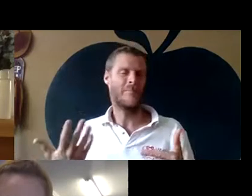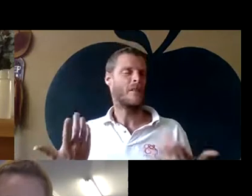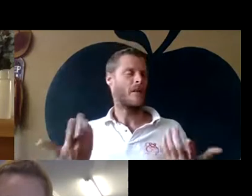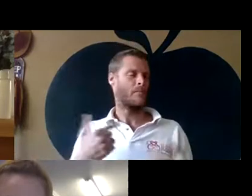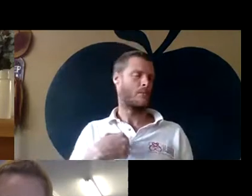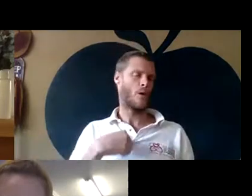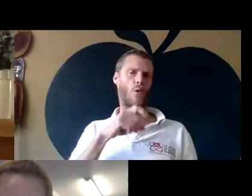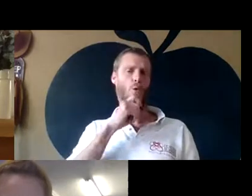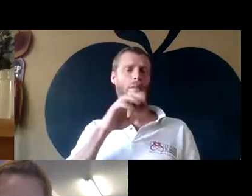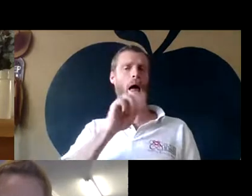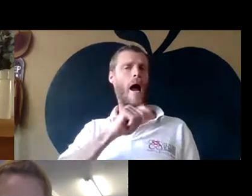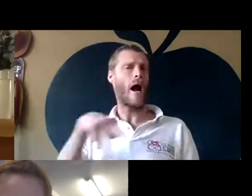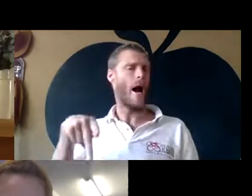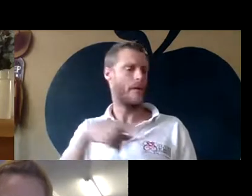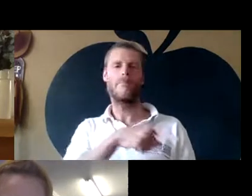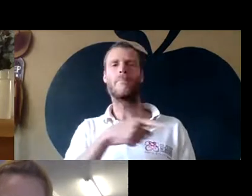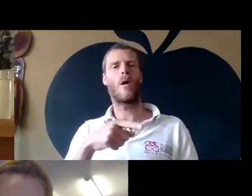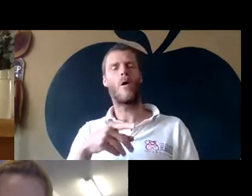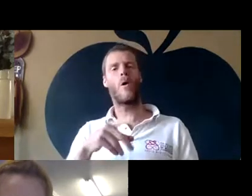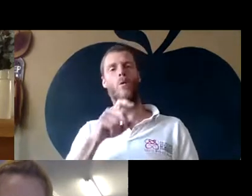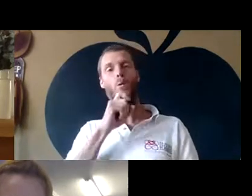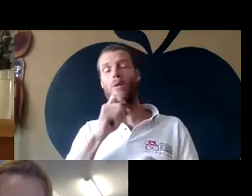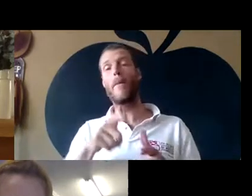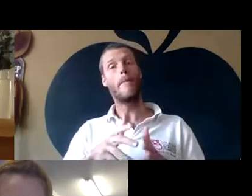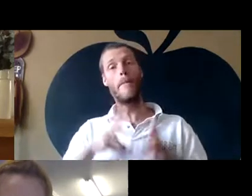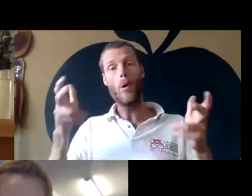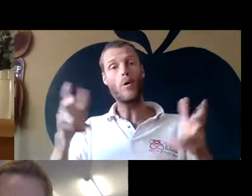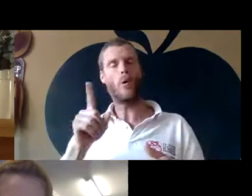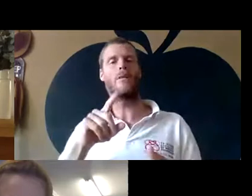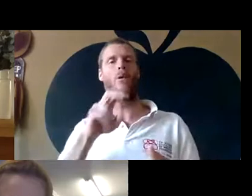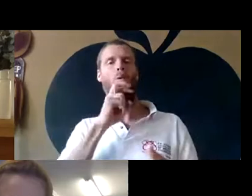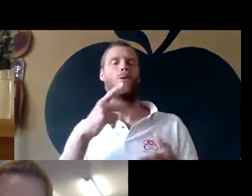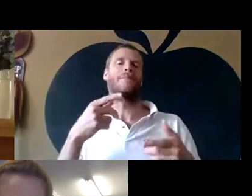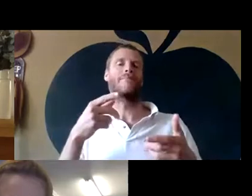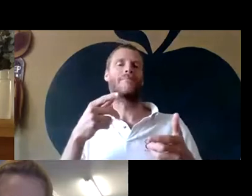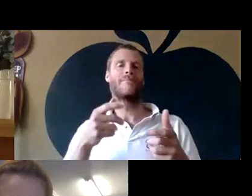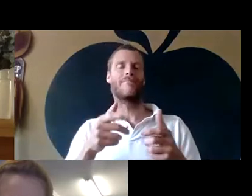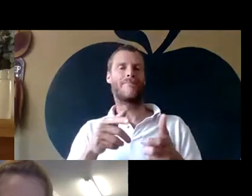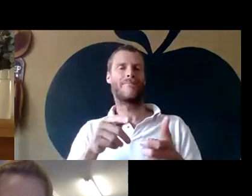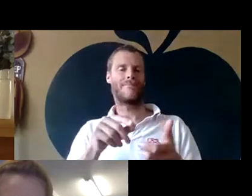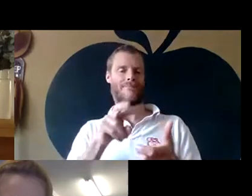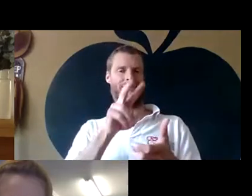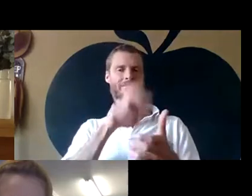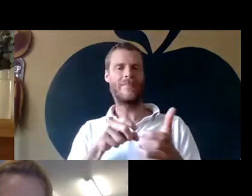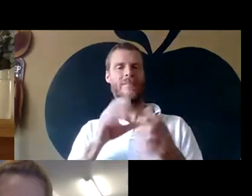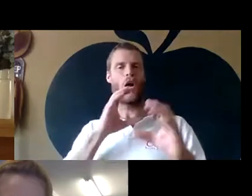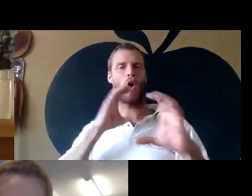you know, yeah, you have to learn. I know sign language myself, but the app that I mostly use,